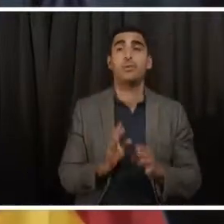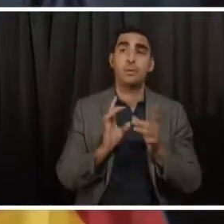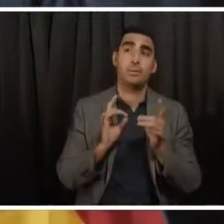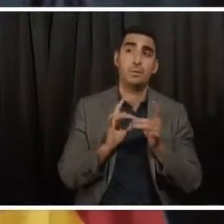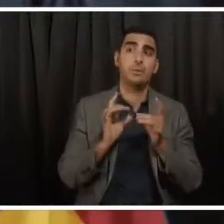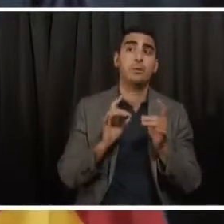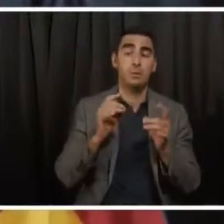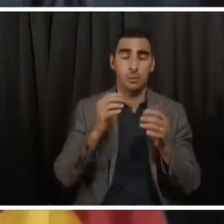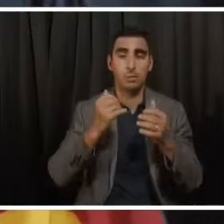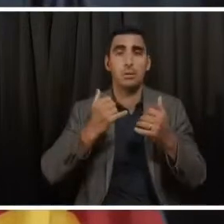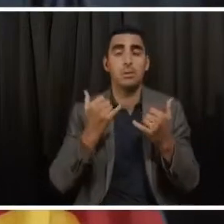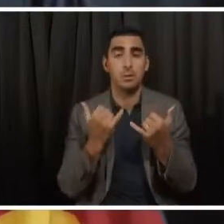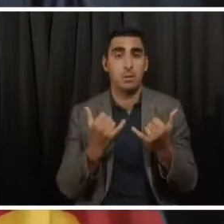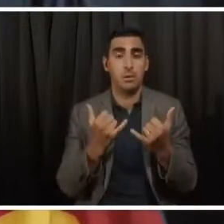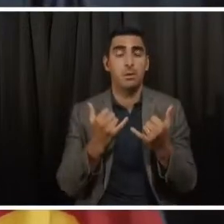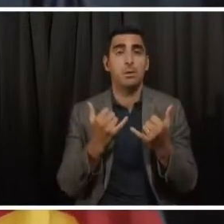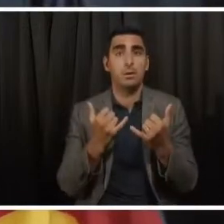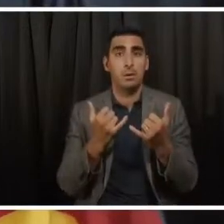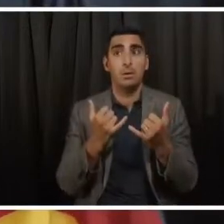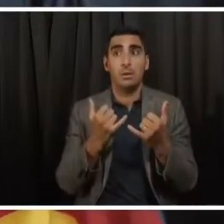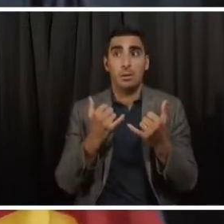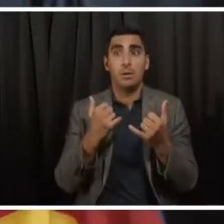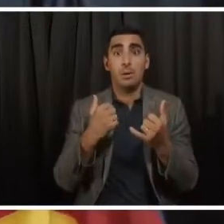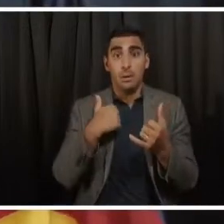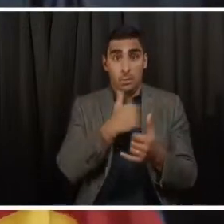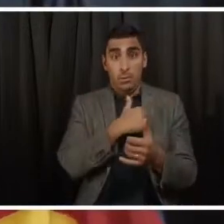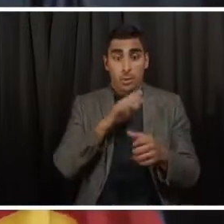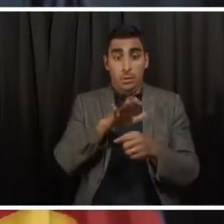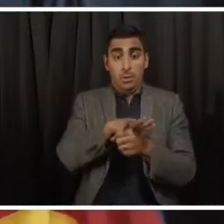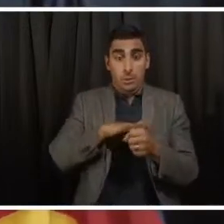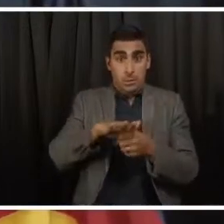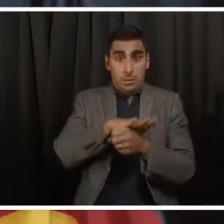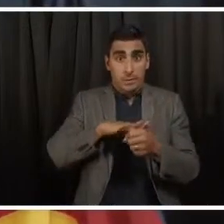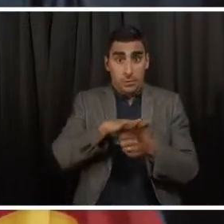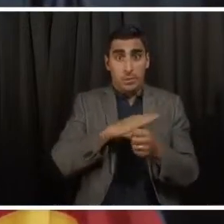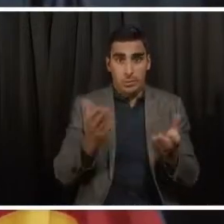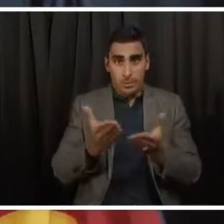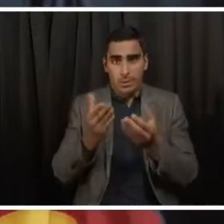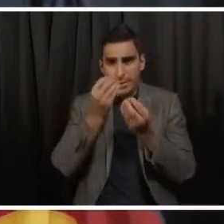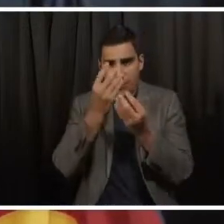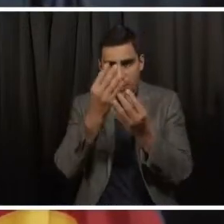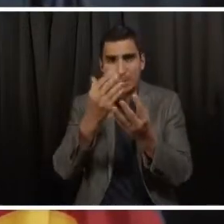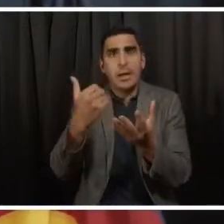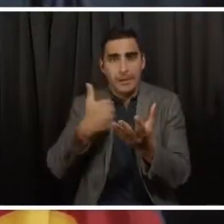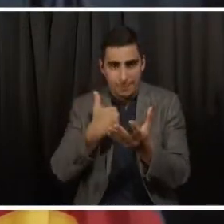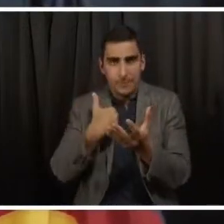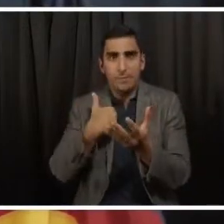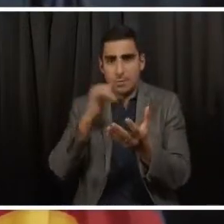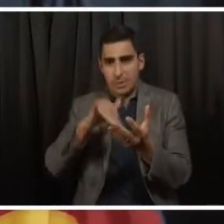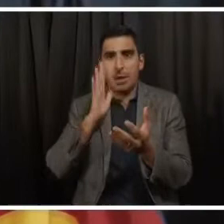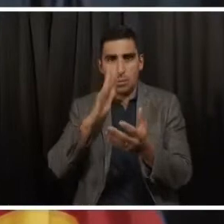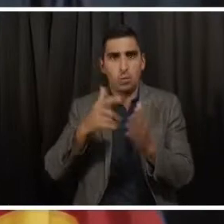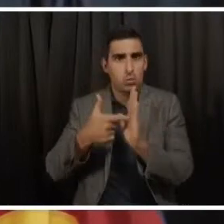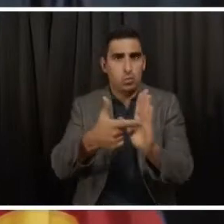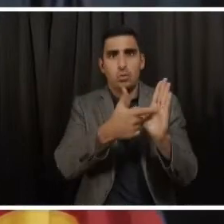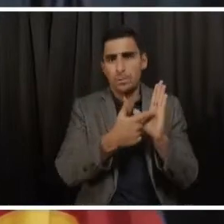non-reports back. We really want to value this geographic data, racial data. So we have all that, and we'll be sharing that